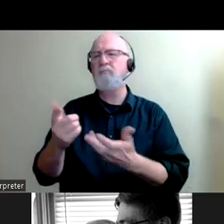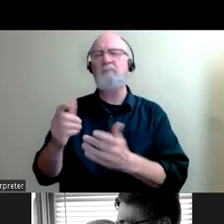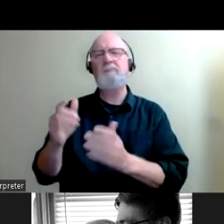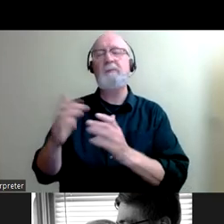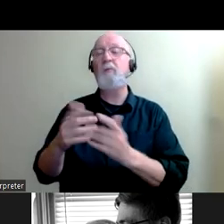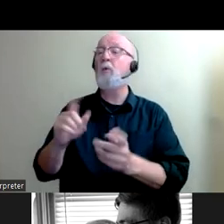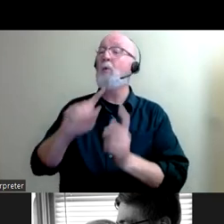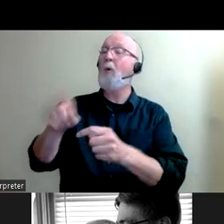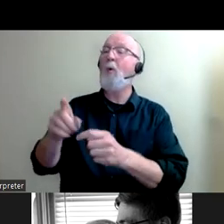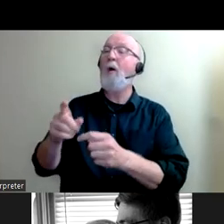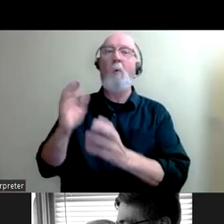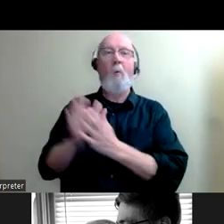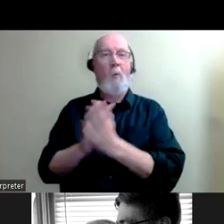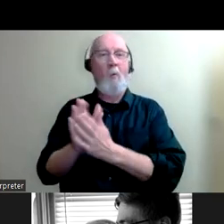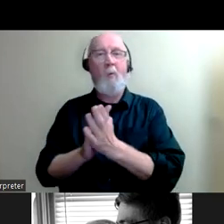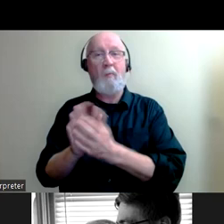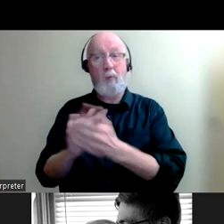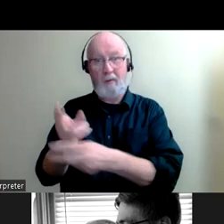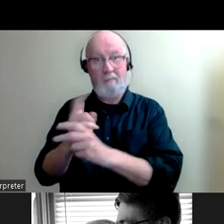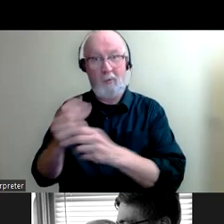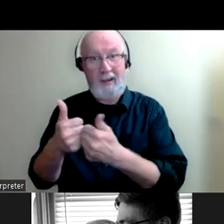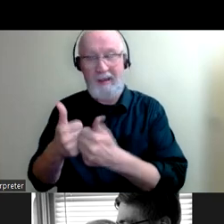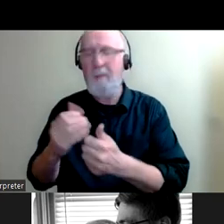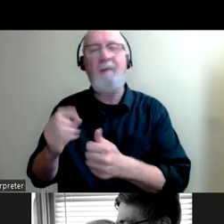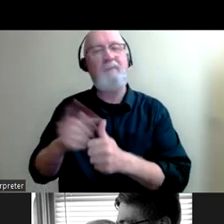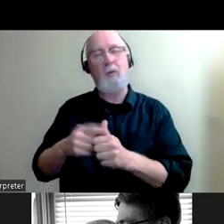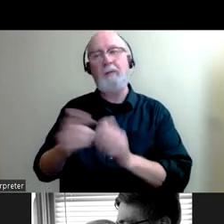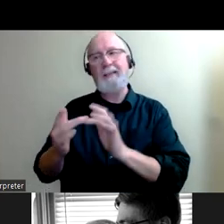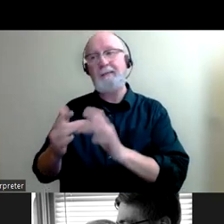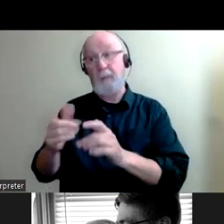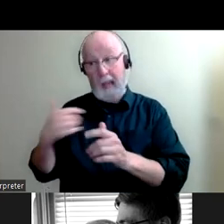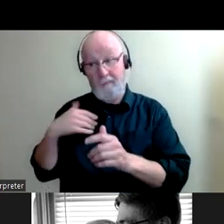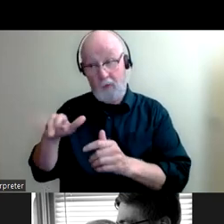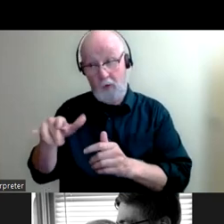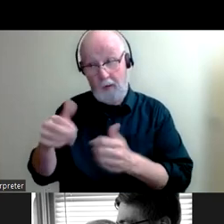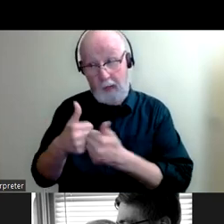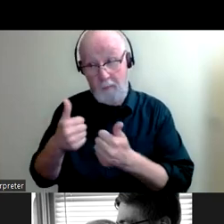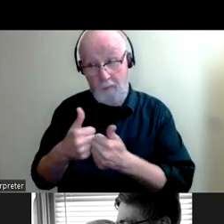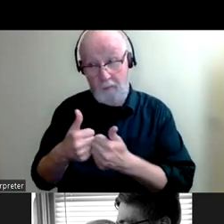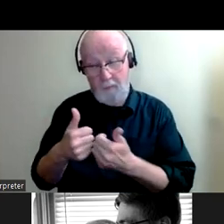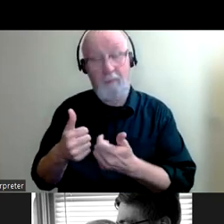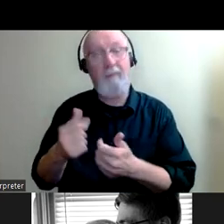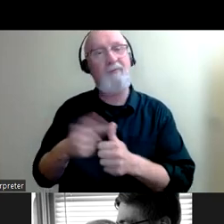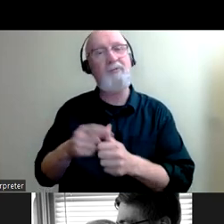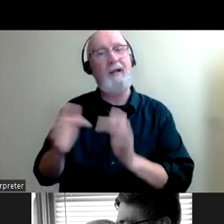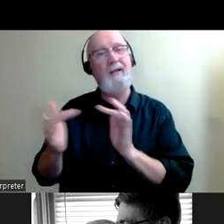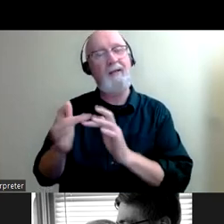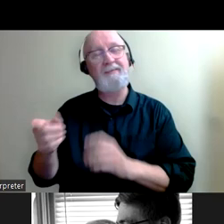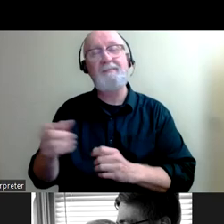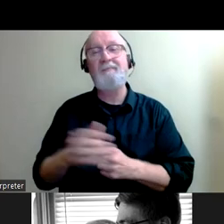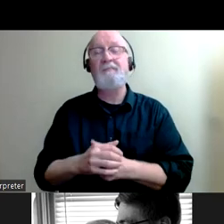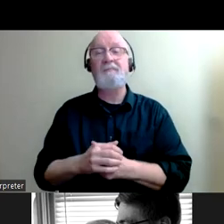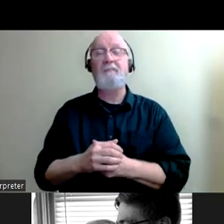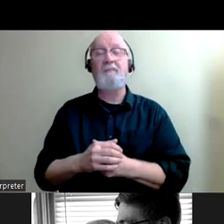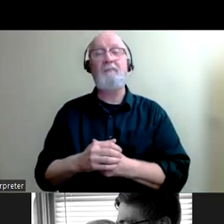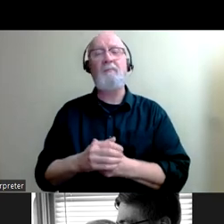heading out, your local branch before heading out to get one. But we, you know, it's one of those things that we hope